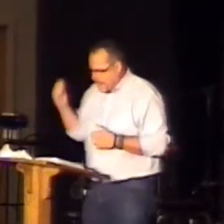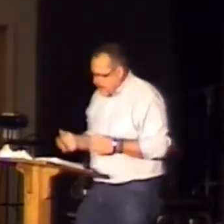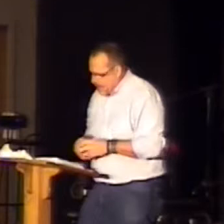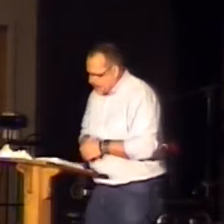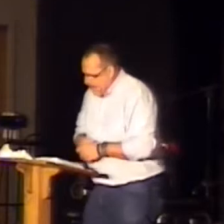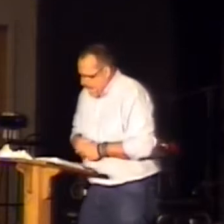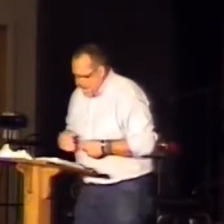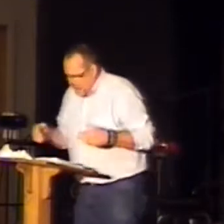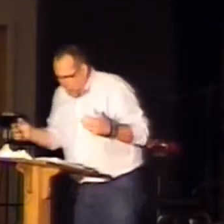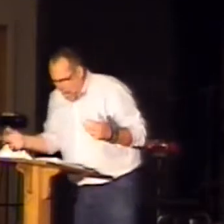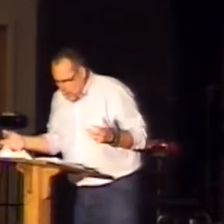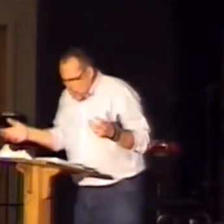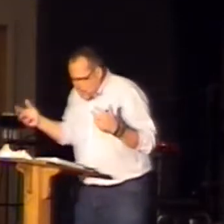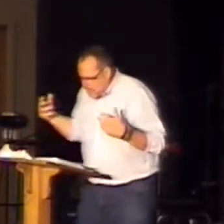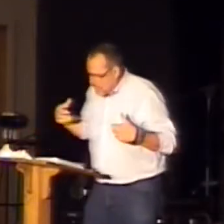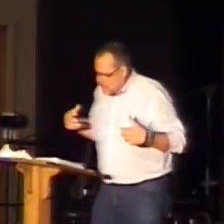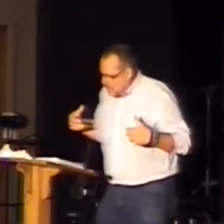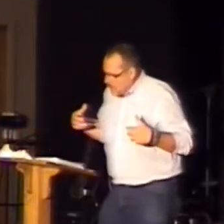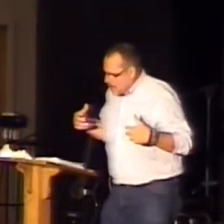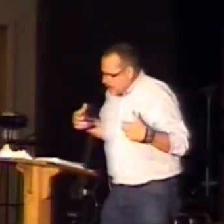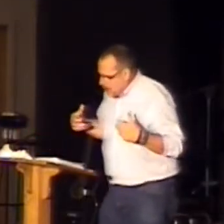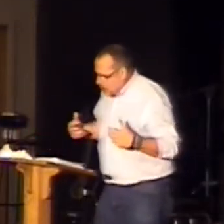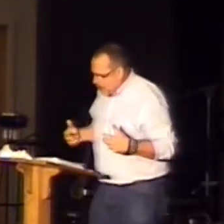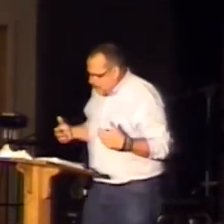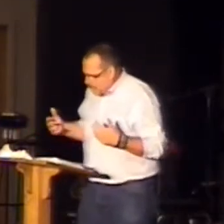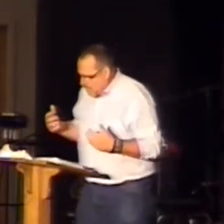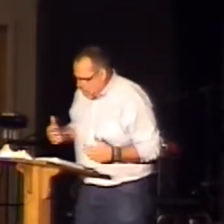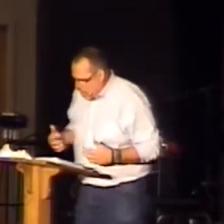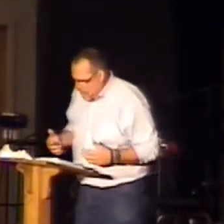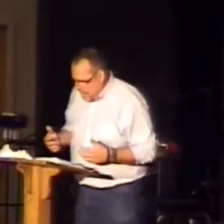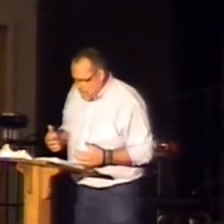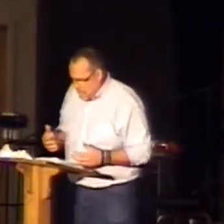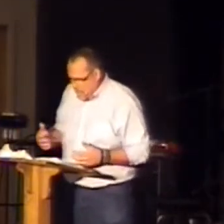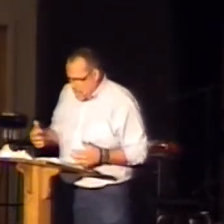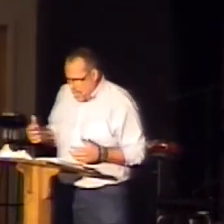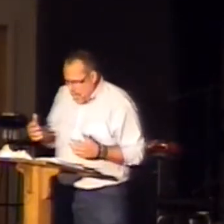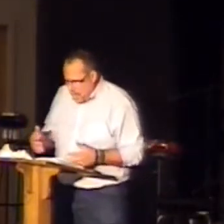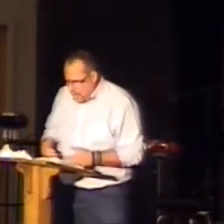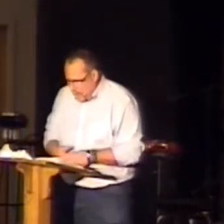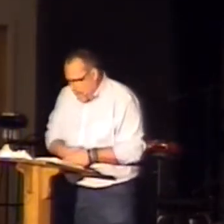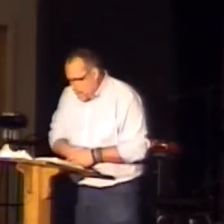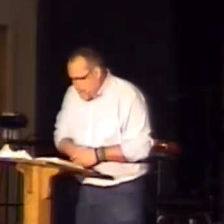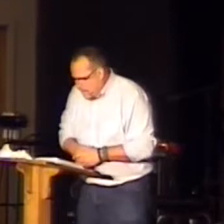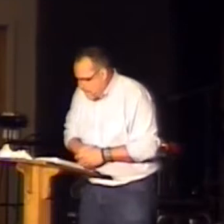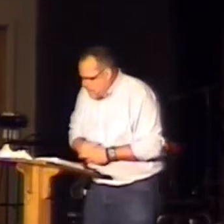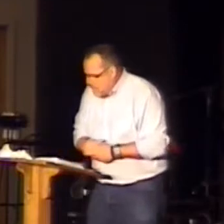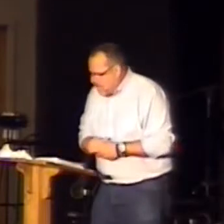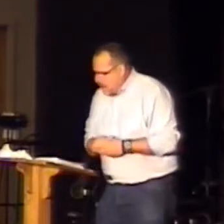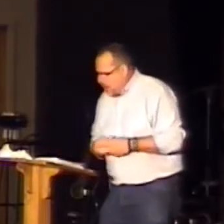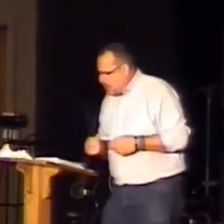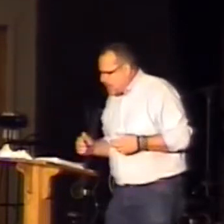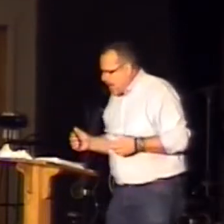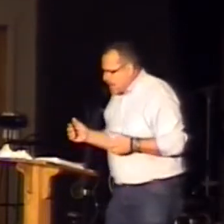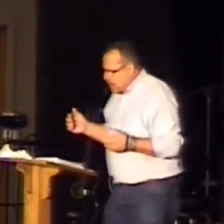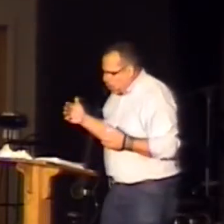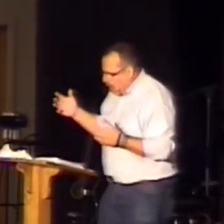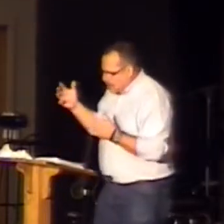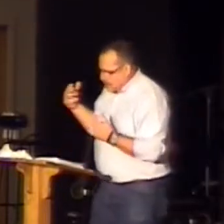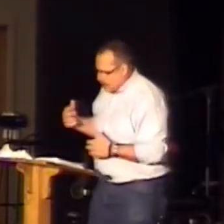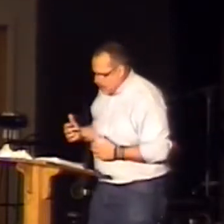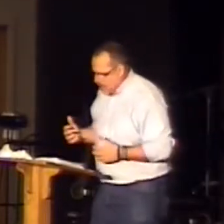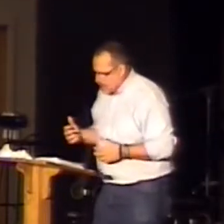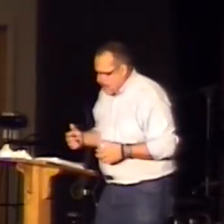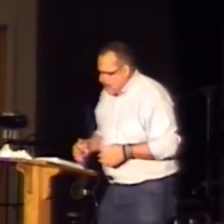4, it says this: "And the waters receded continually from the earth, and the end of the 150 days, the